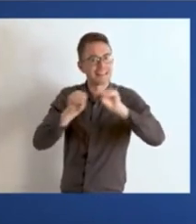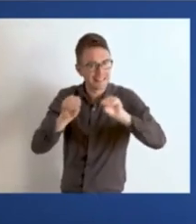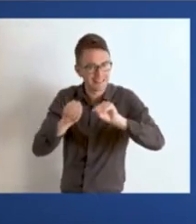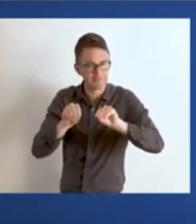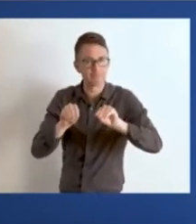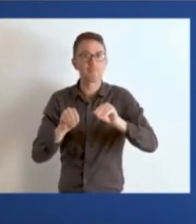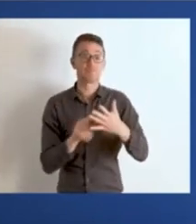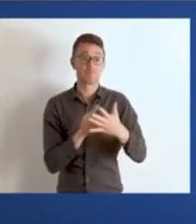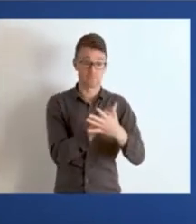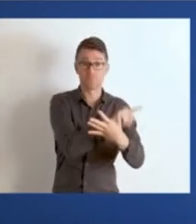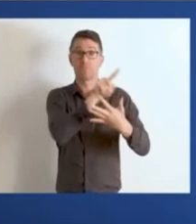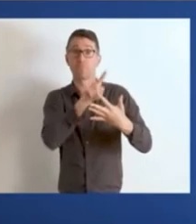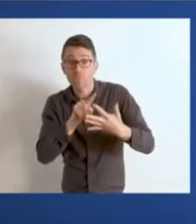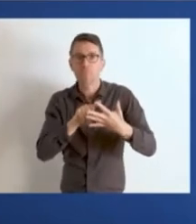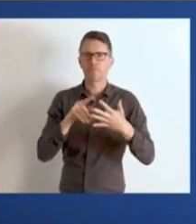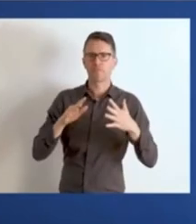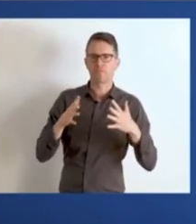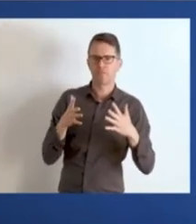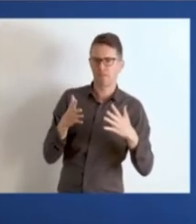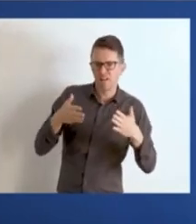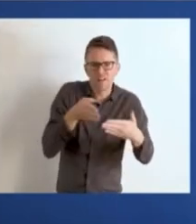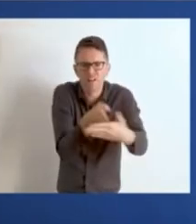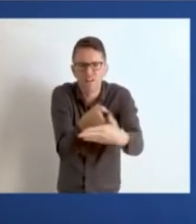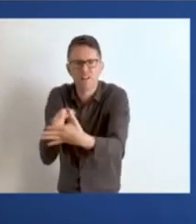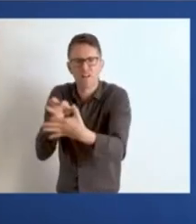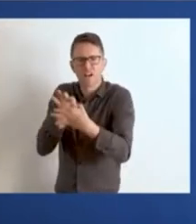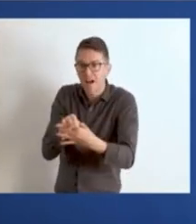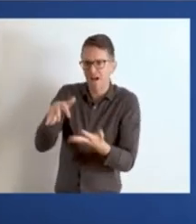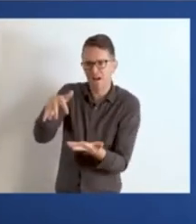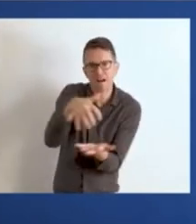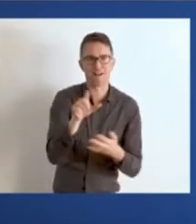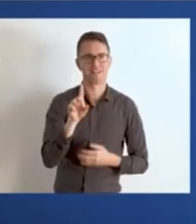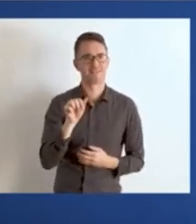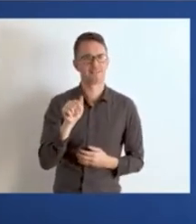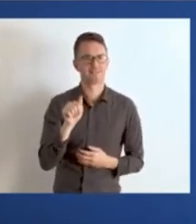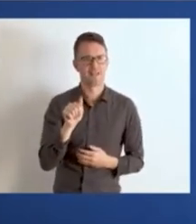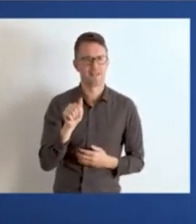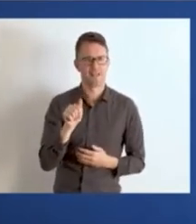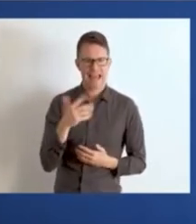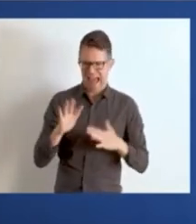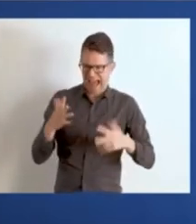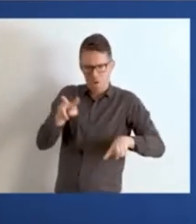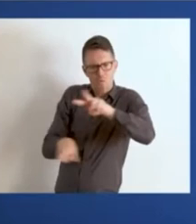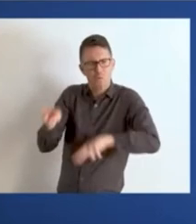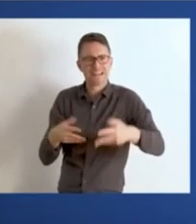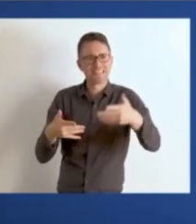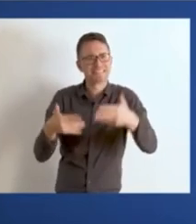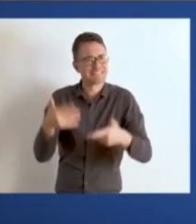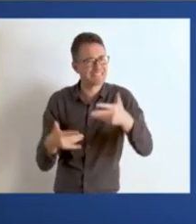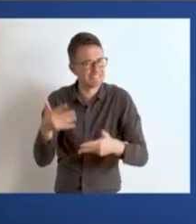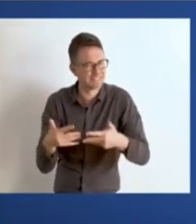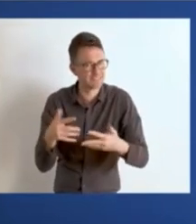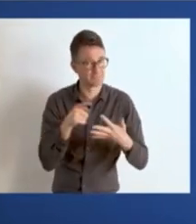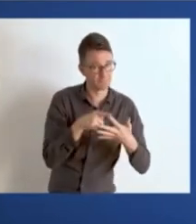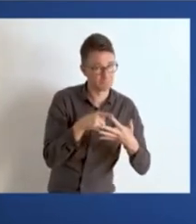The first video discusses challenges in collecting data on persons with disabilities and review the availability of